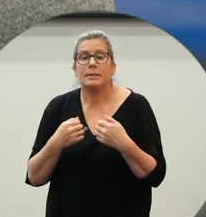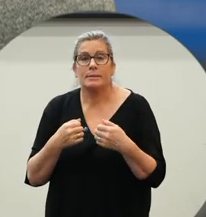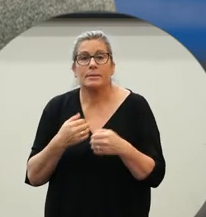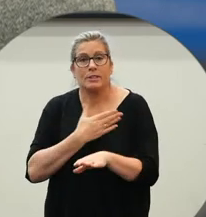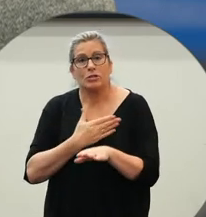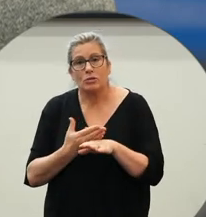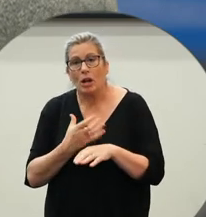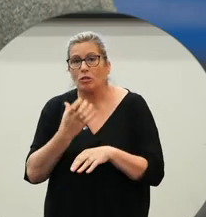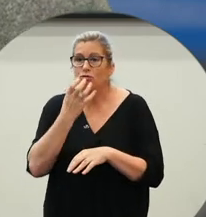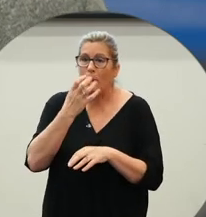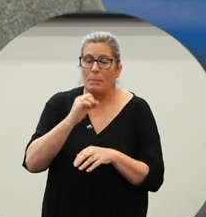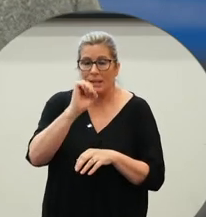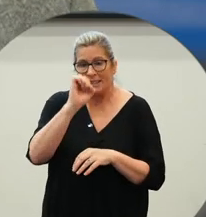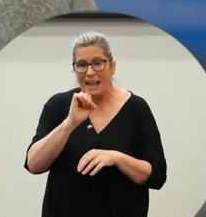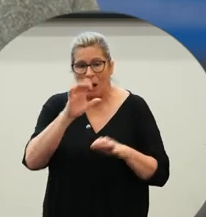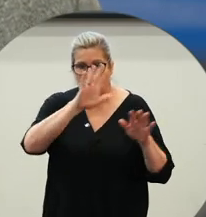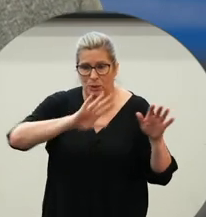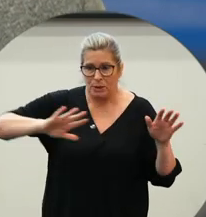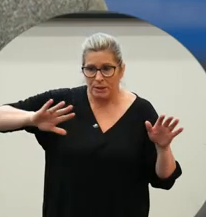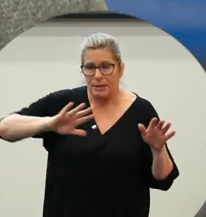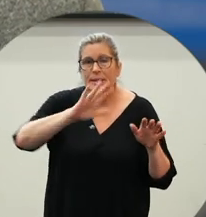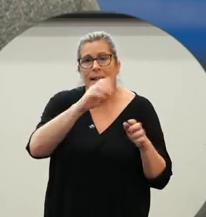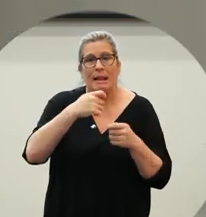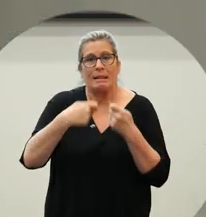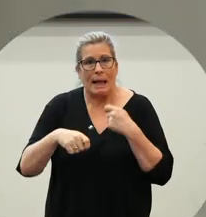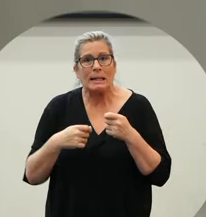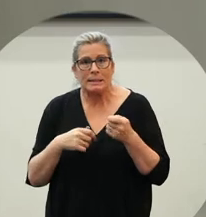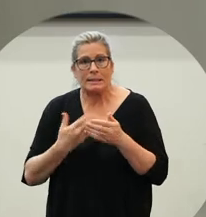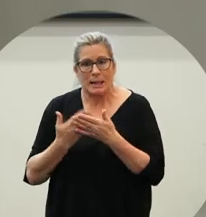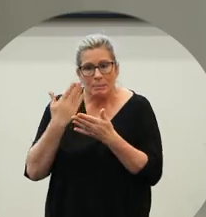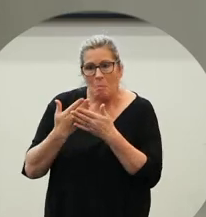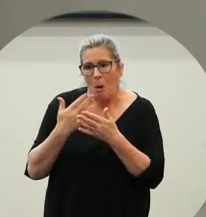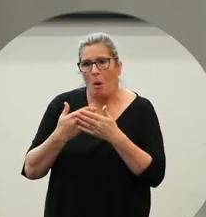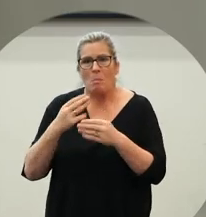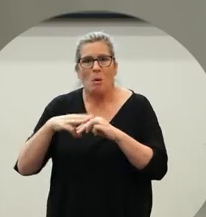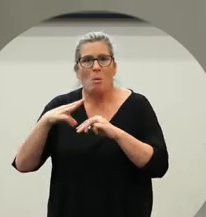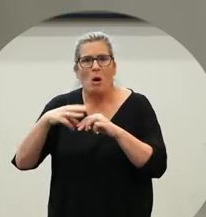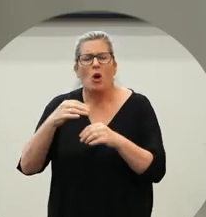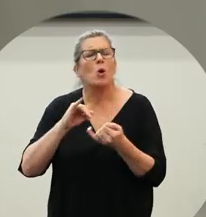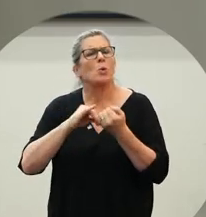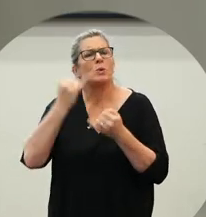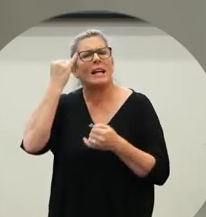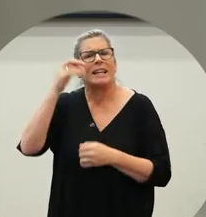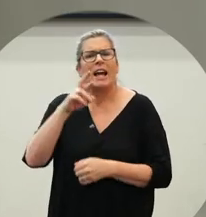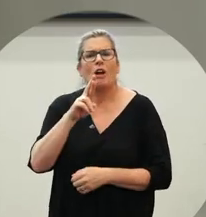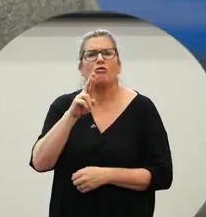committing crimes south of the border until they could kind of establish themselves. So whose idea was Rusborough House?